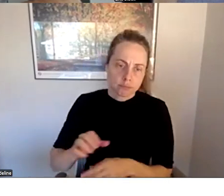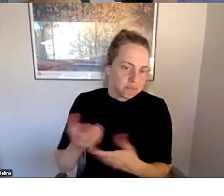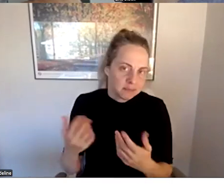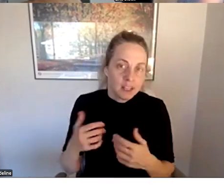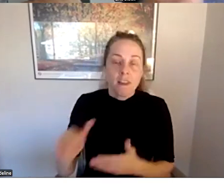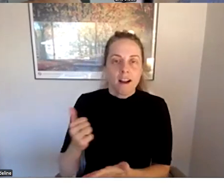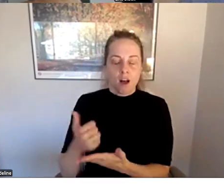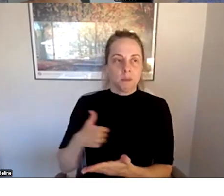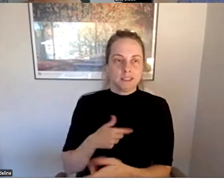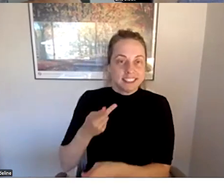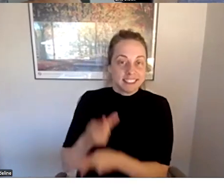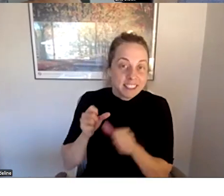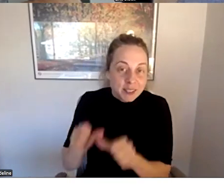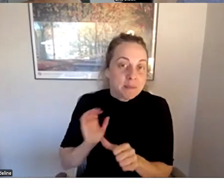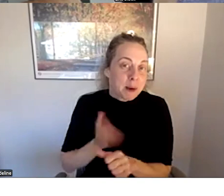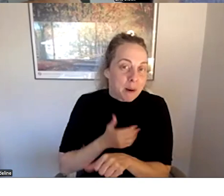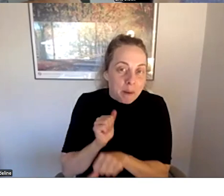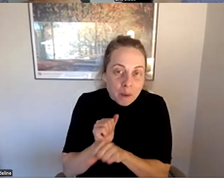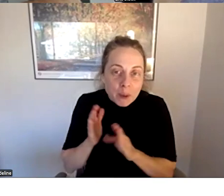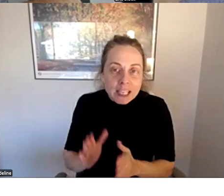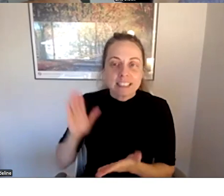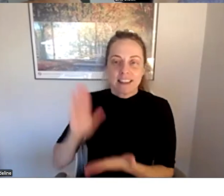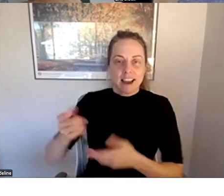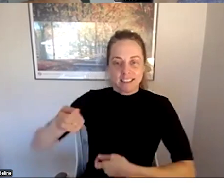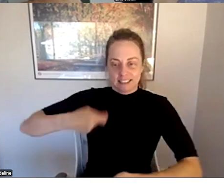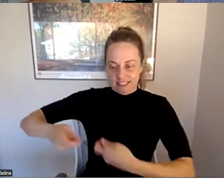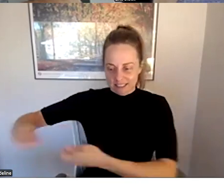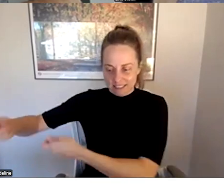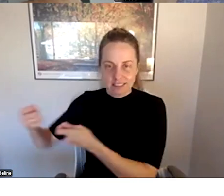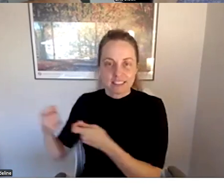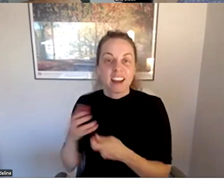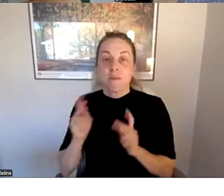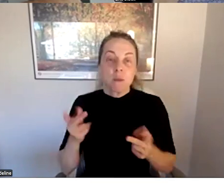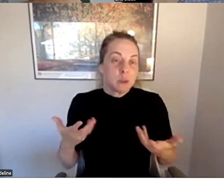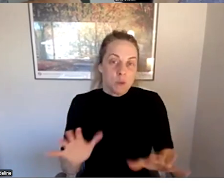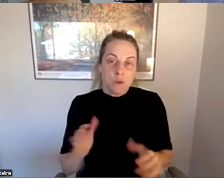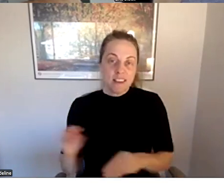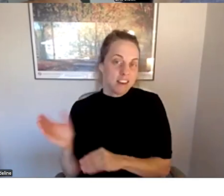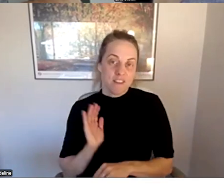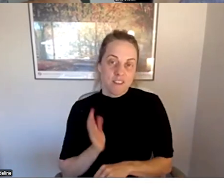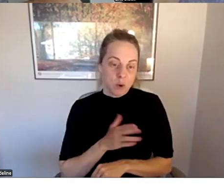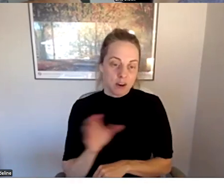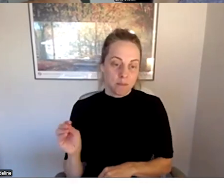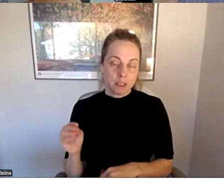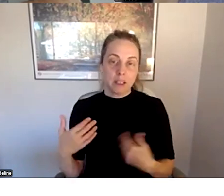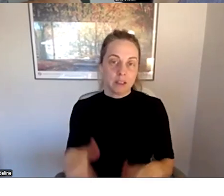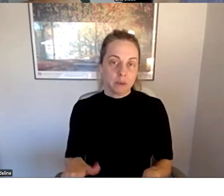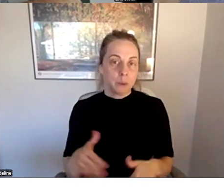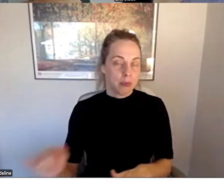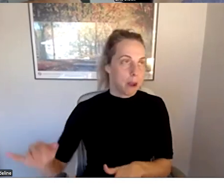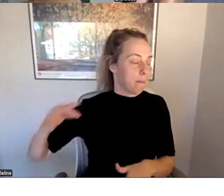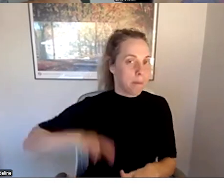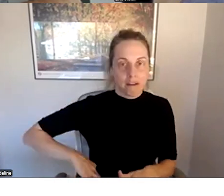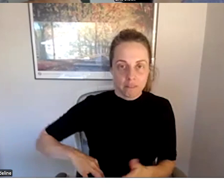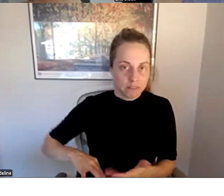our employees, have lower turnover. And ultimately, individuals not wanting to leave our organization has been extremely fruitful by